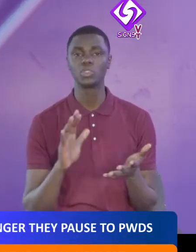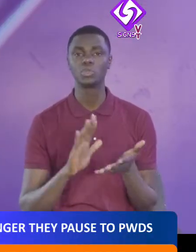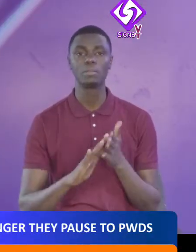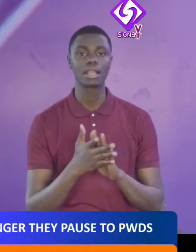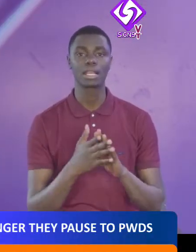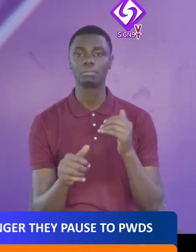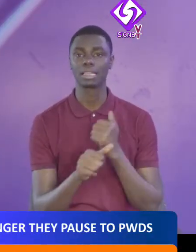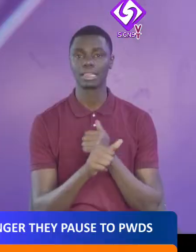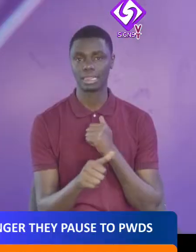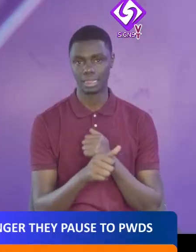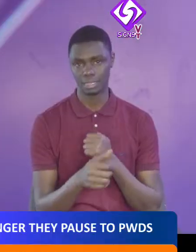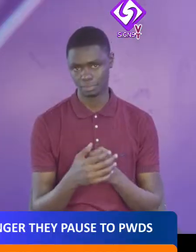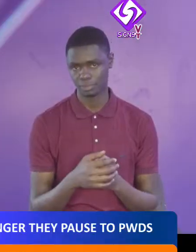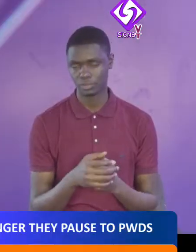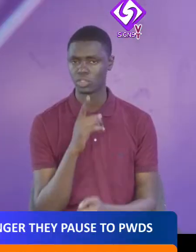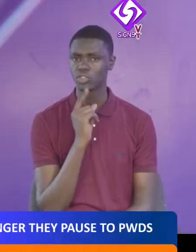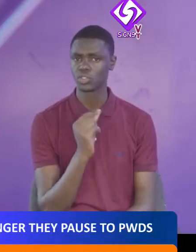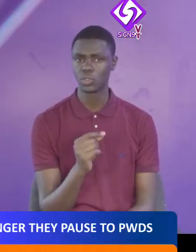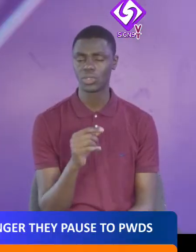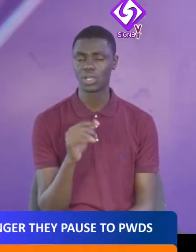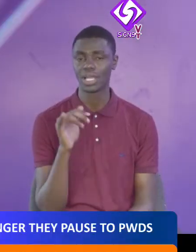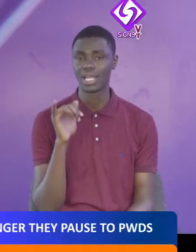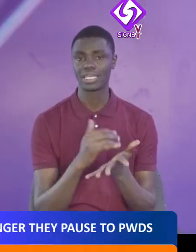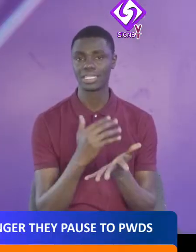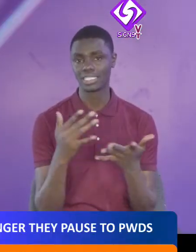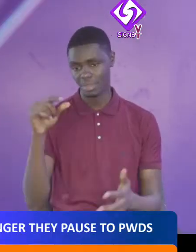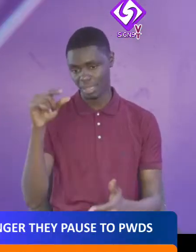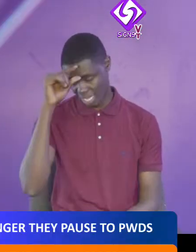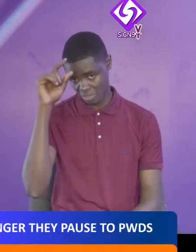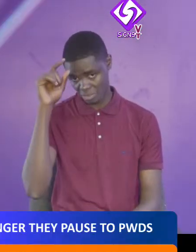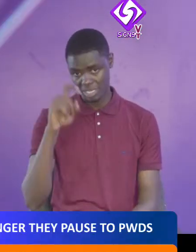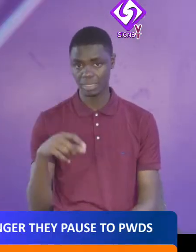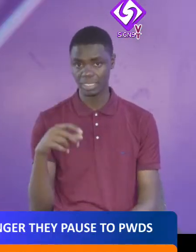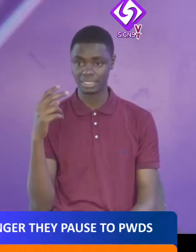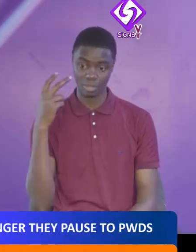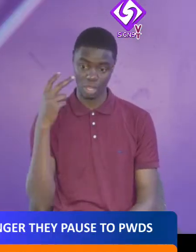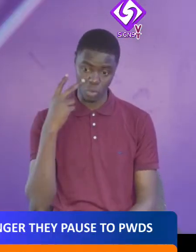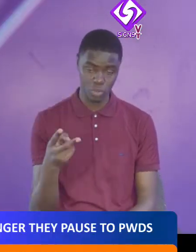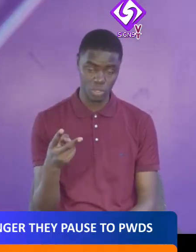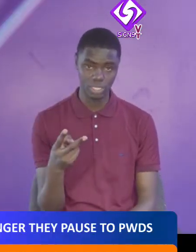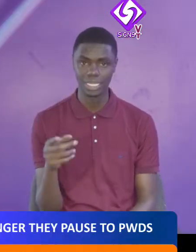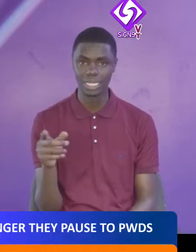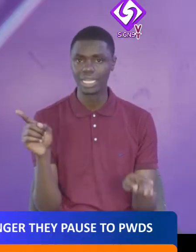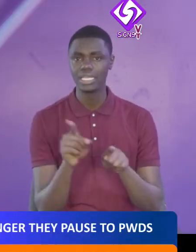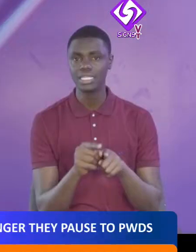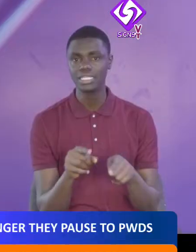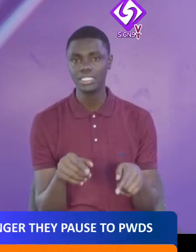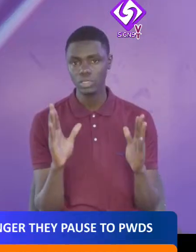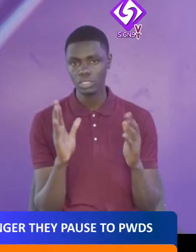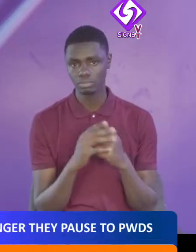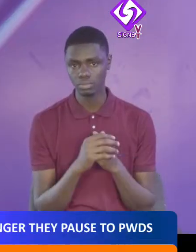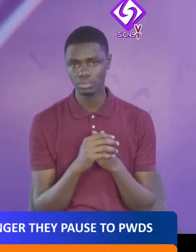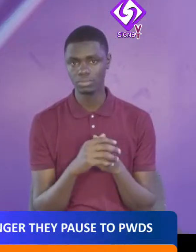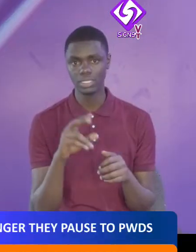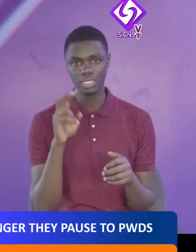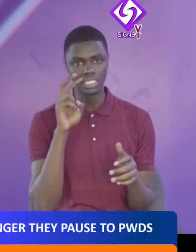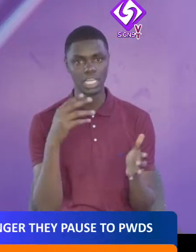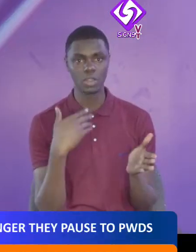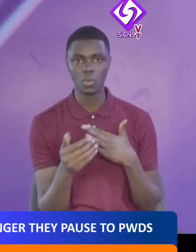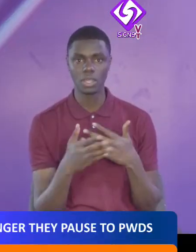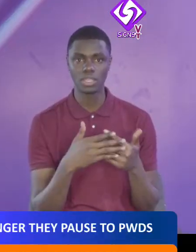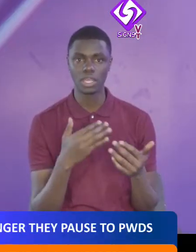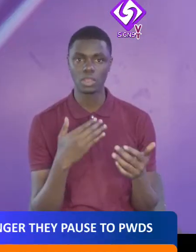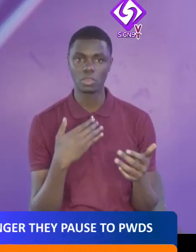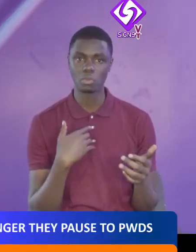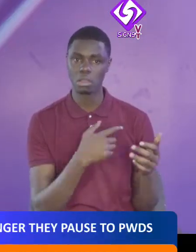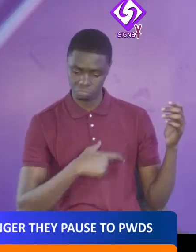dangerous. So I think that's something the government needs to look into. The same way they check whether you have seat belts